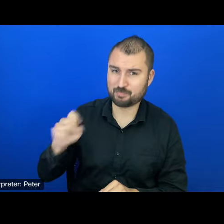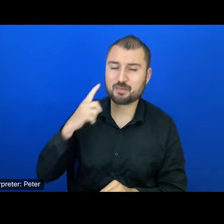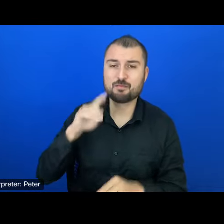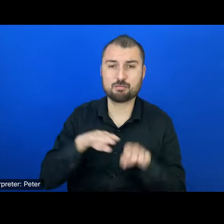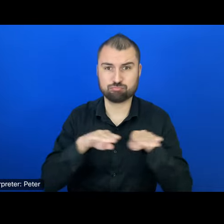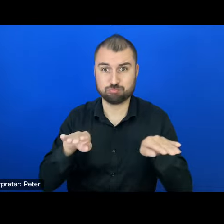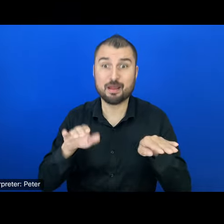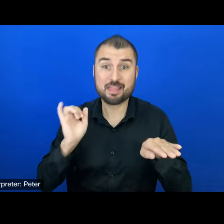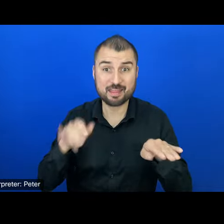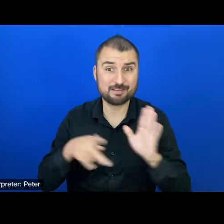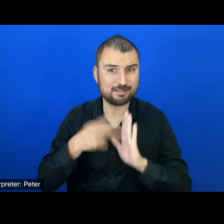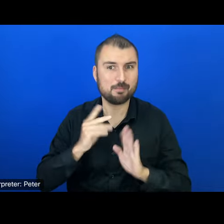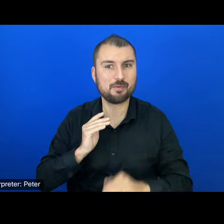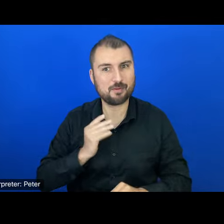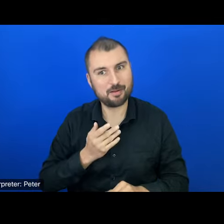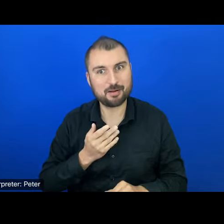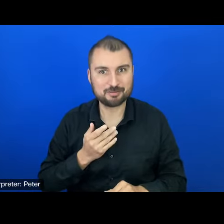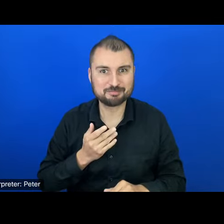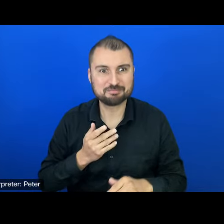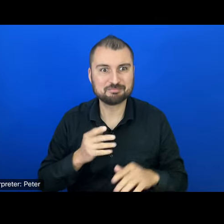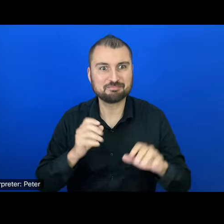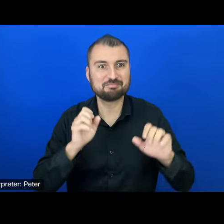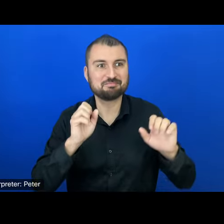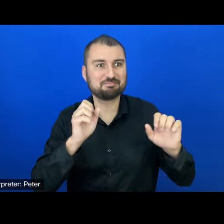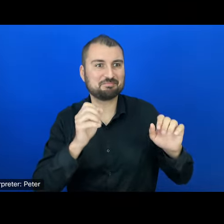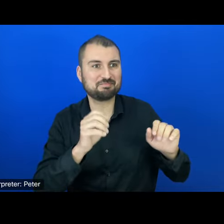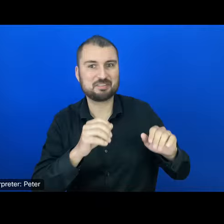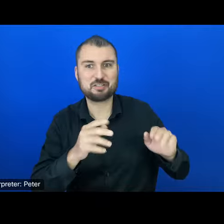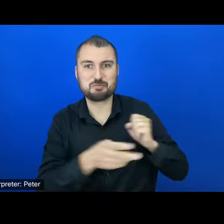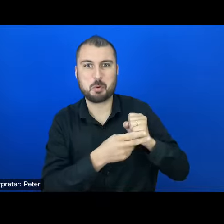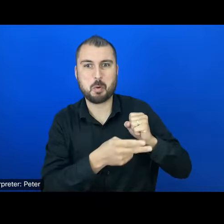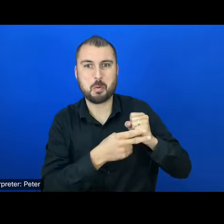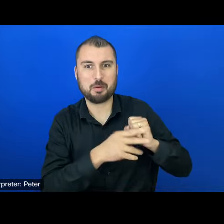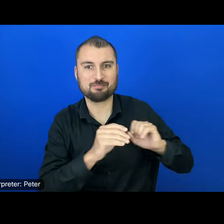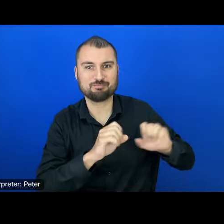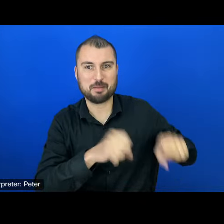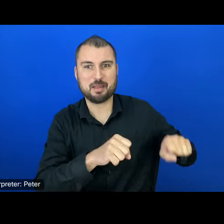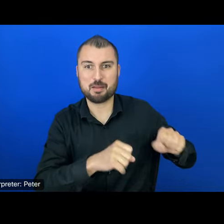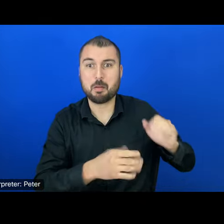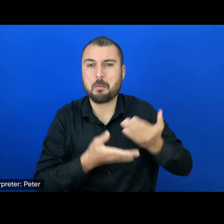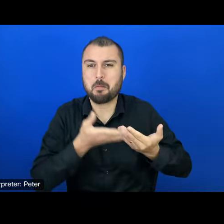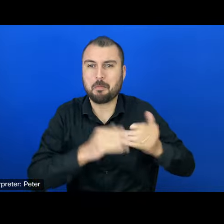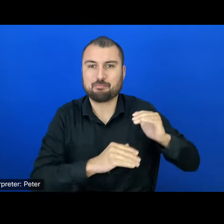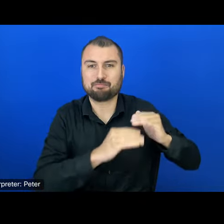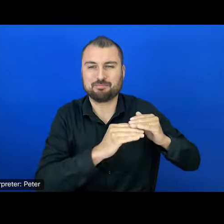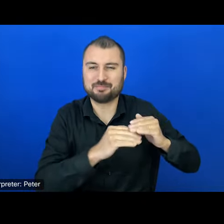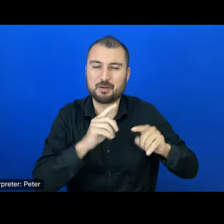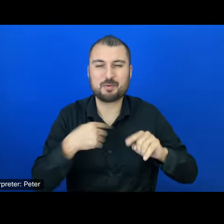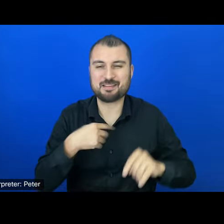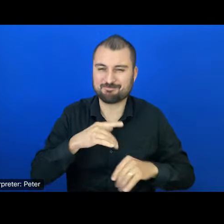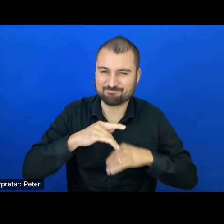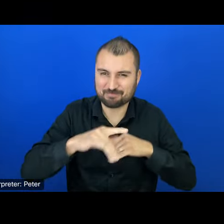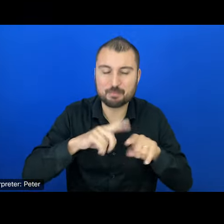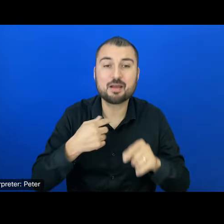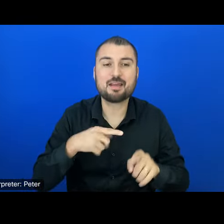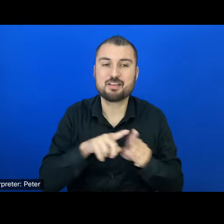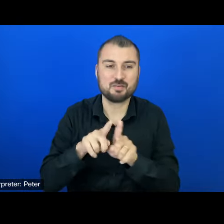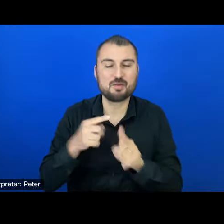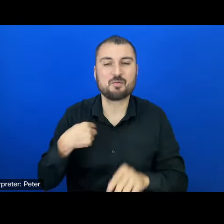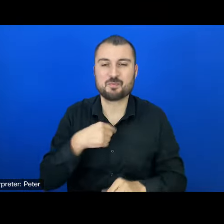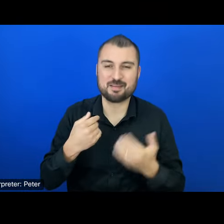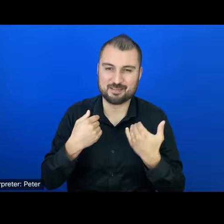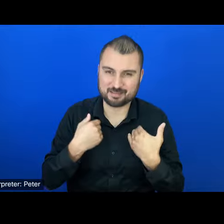capacity. Can't quite double it because you have to leave one aisle open, but basically it's mobile shelving. And it also was a rationale to have all the most likely pulled